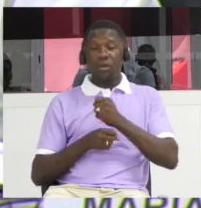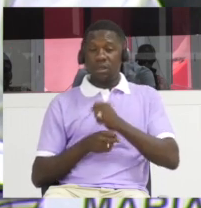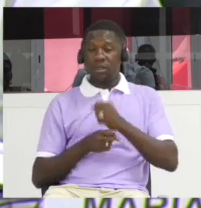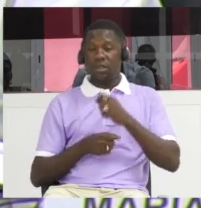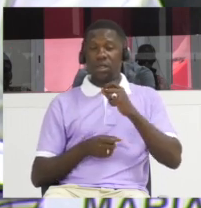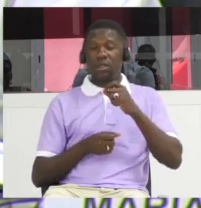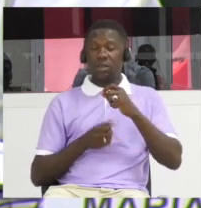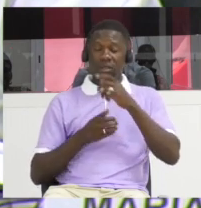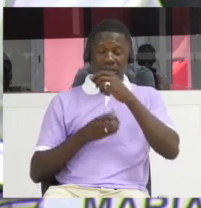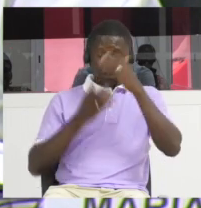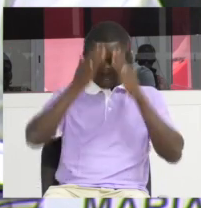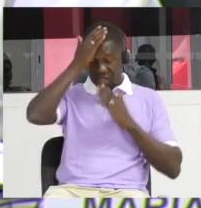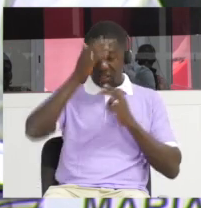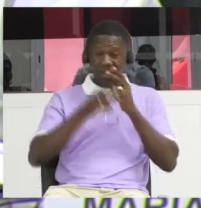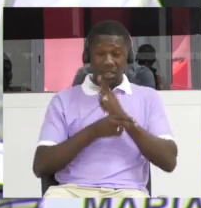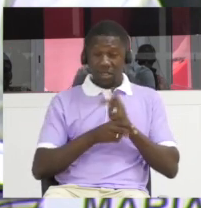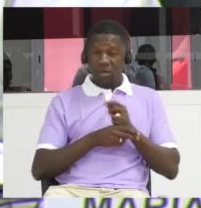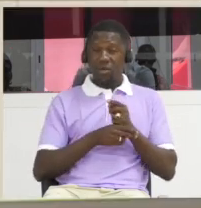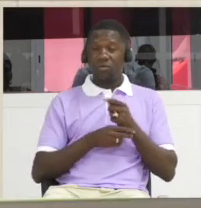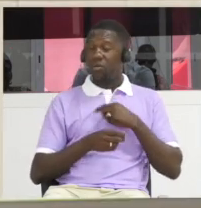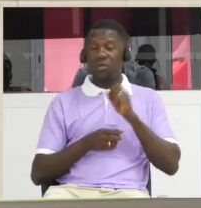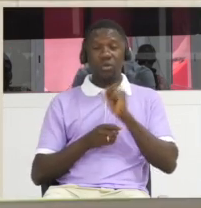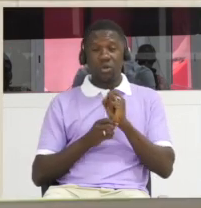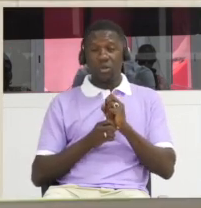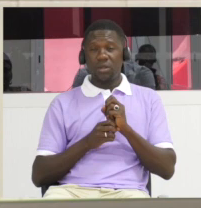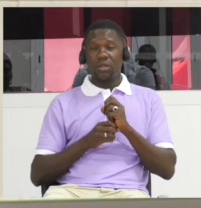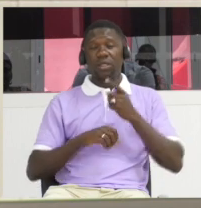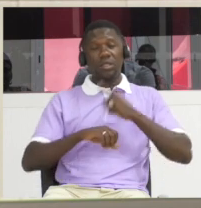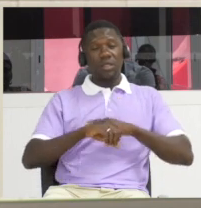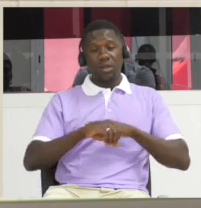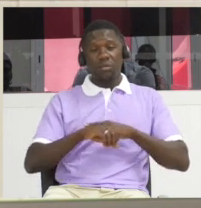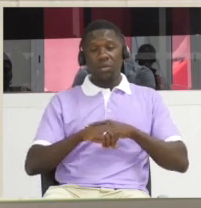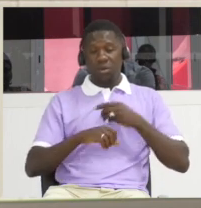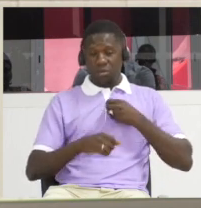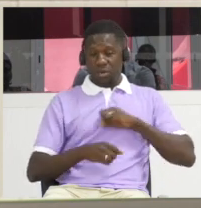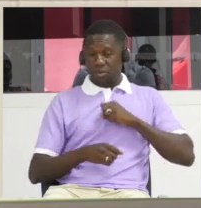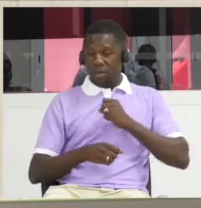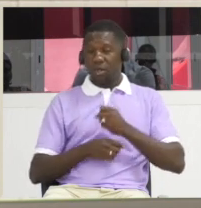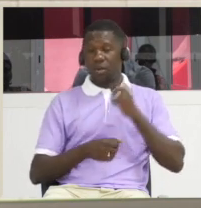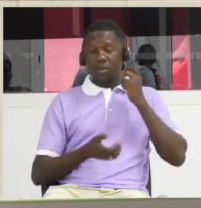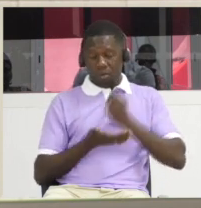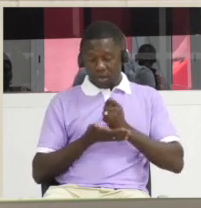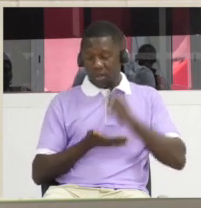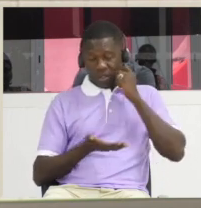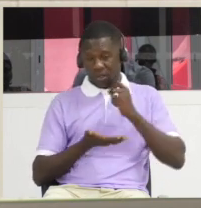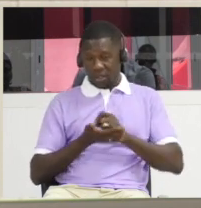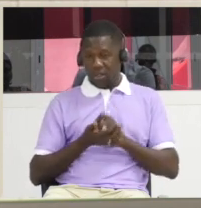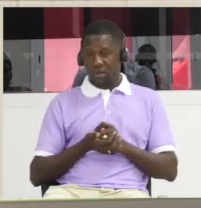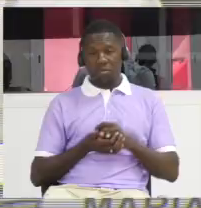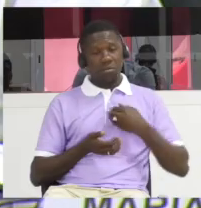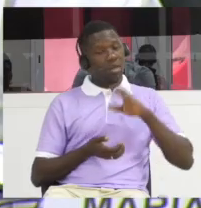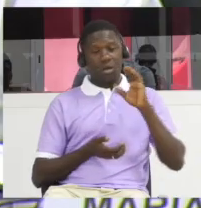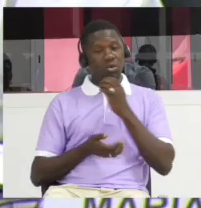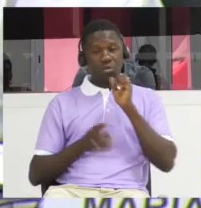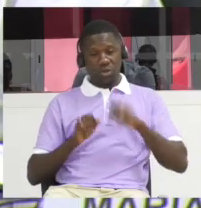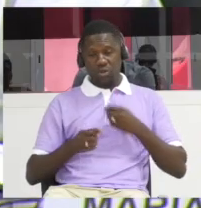of, was not in existence by the time I became permanent secretary. I cannot fathom the